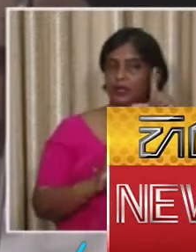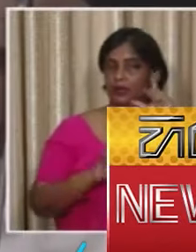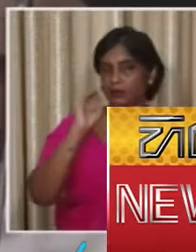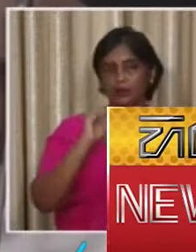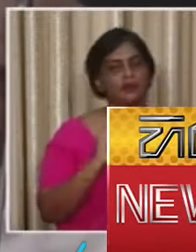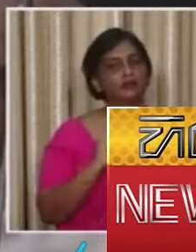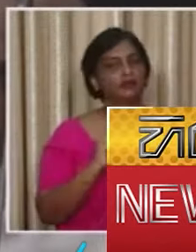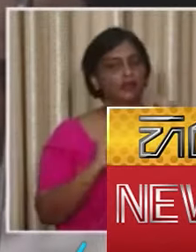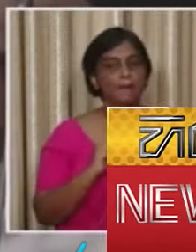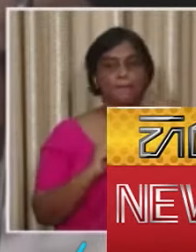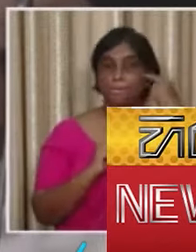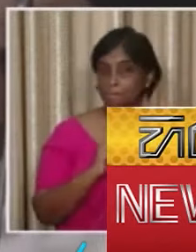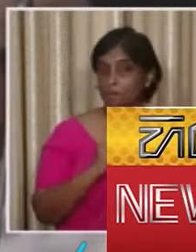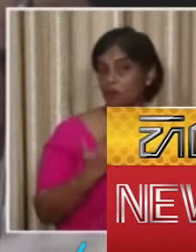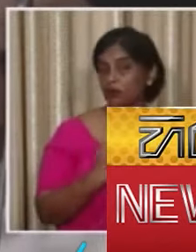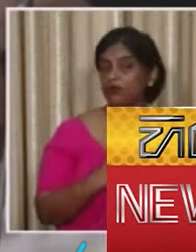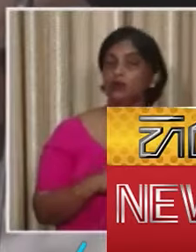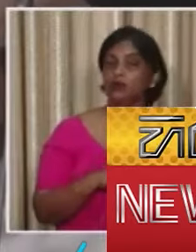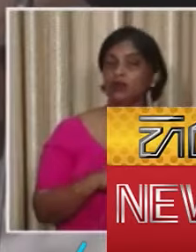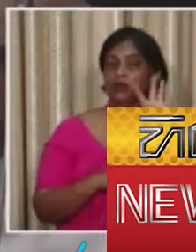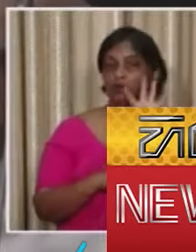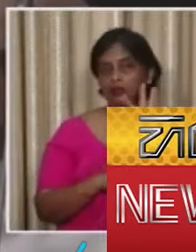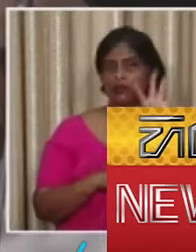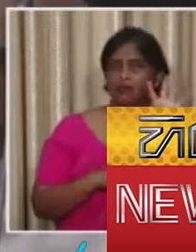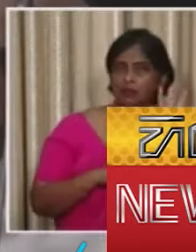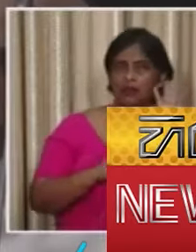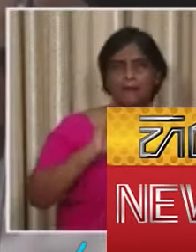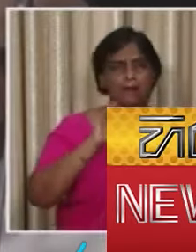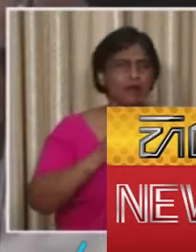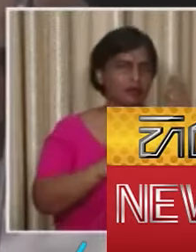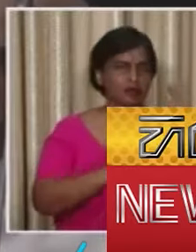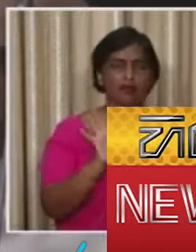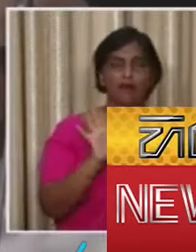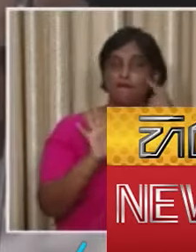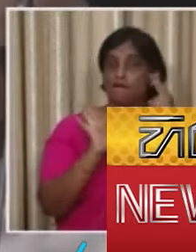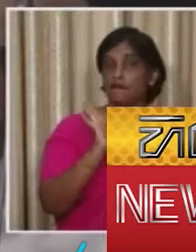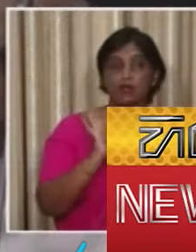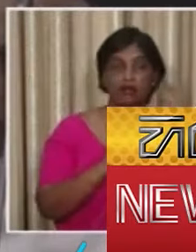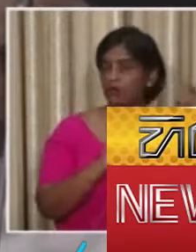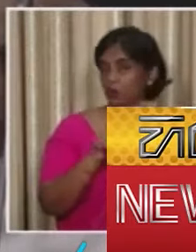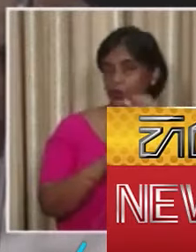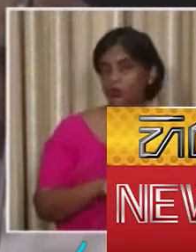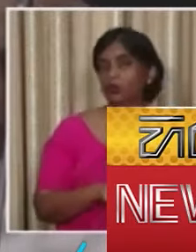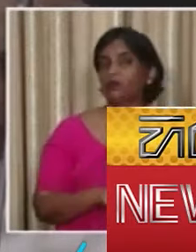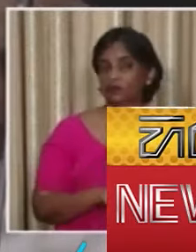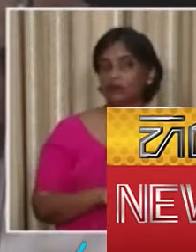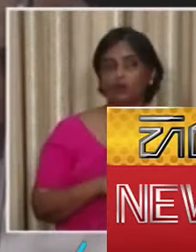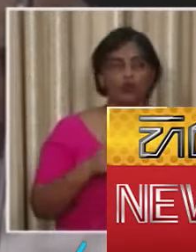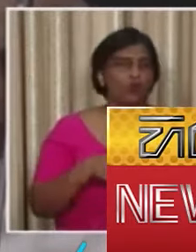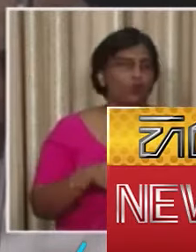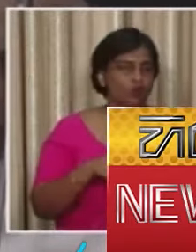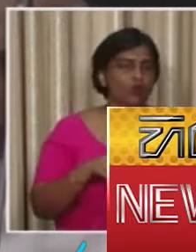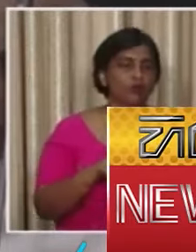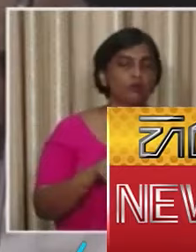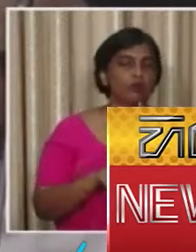We have stayed at 4 and 5. But Vietnam and all have showed that you can go at 7. If you do 2 decades of